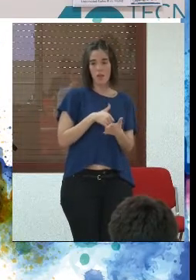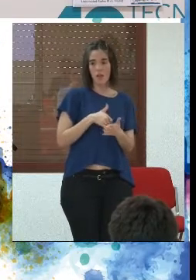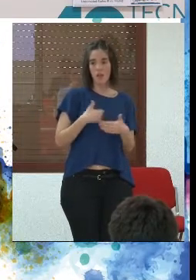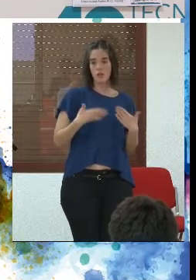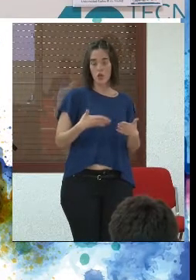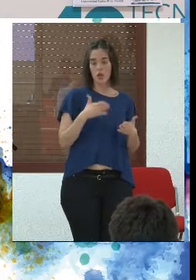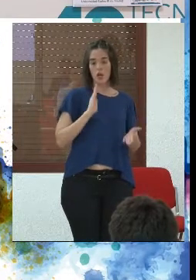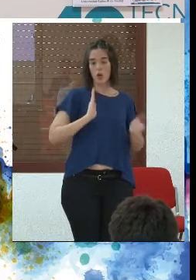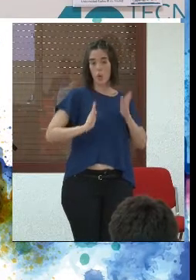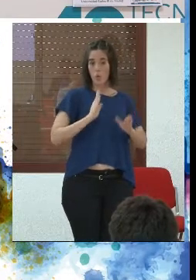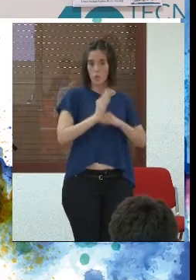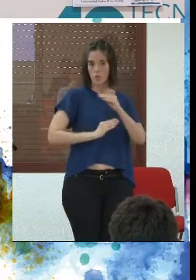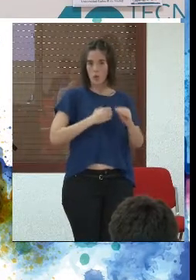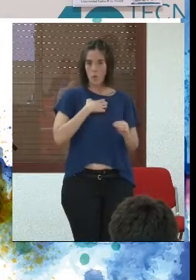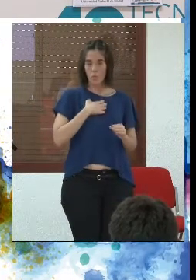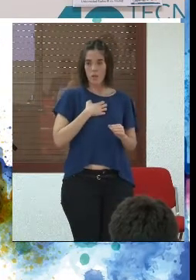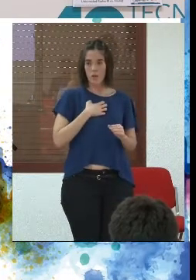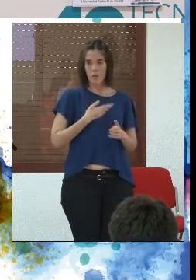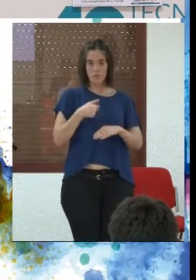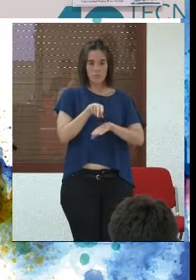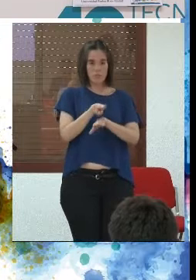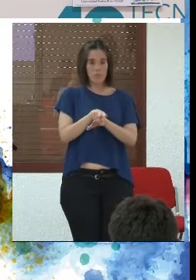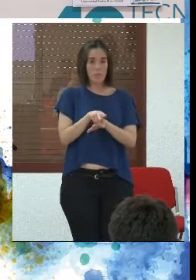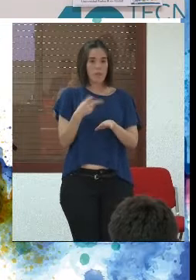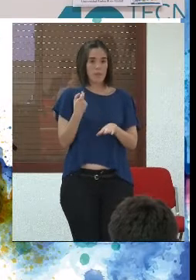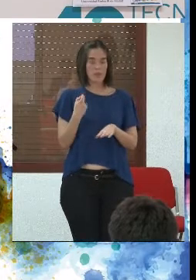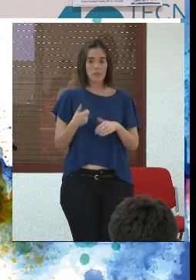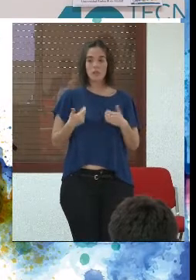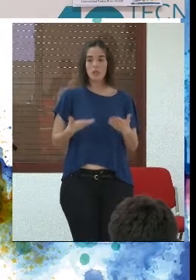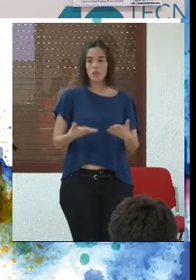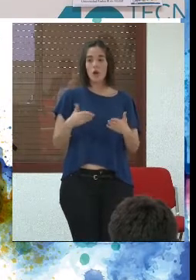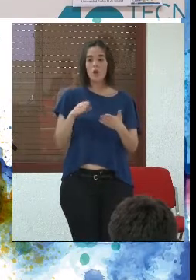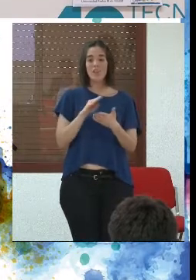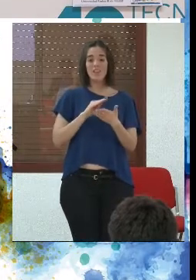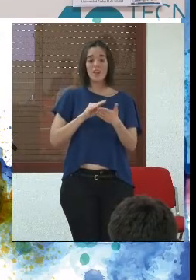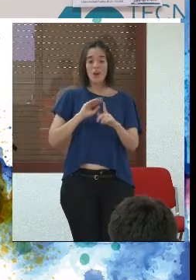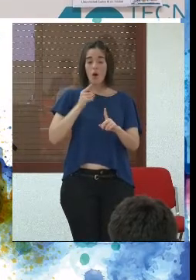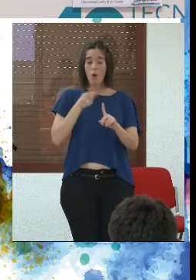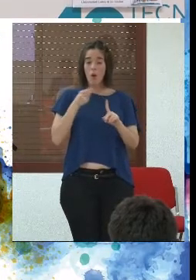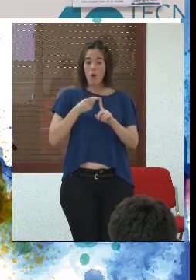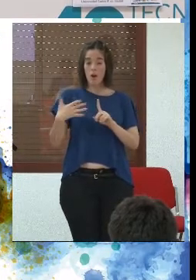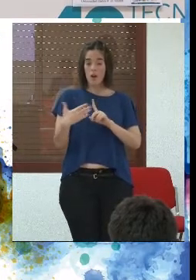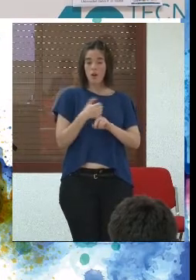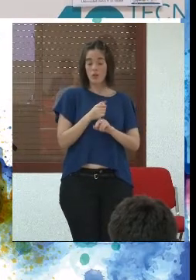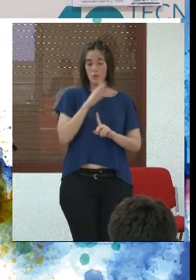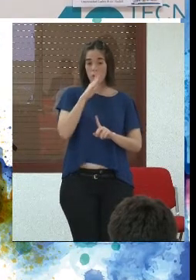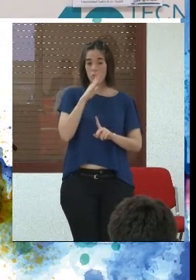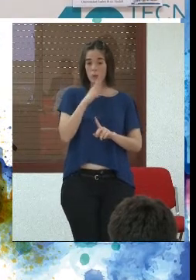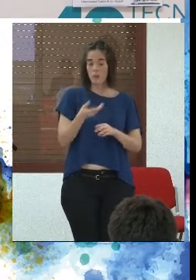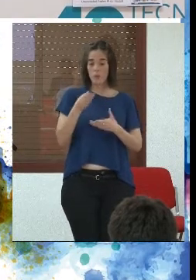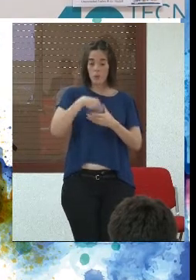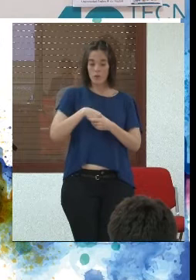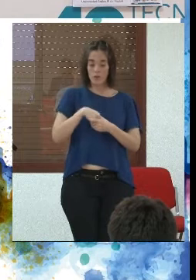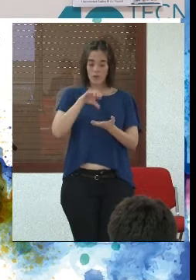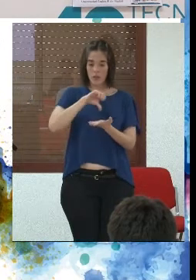when the patient is weaker and when they cannot use the robot and they have to remain in bed. One of the objectives that we had at the beginning